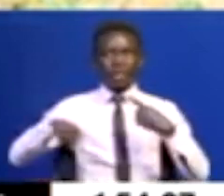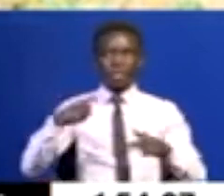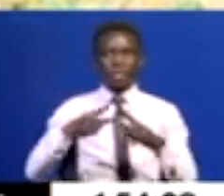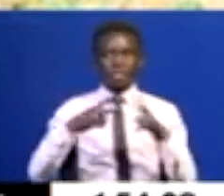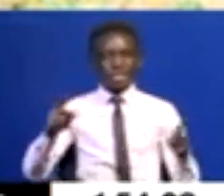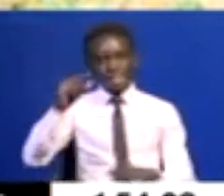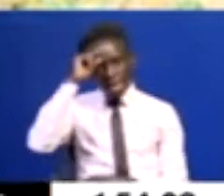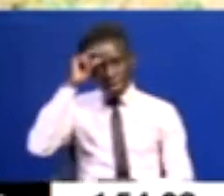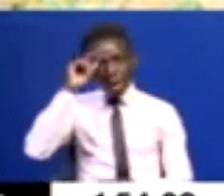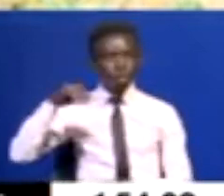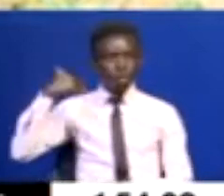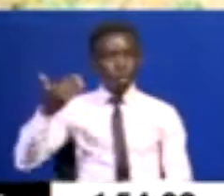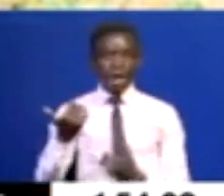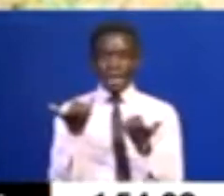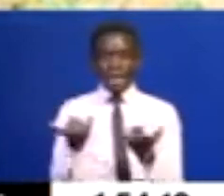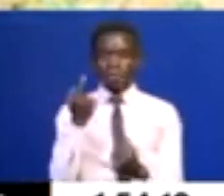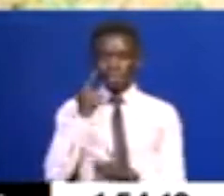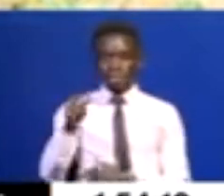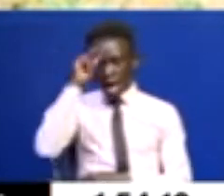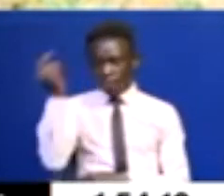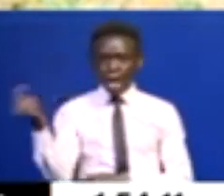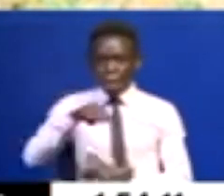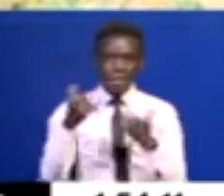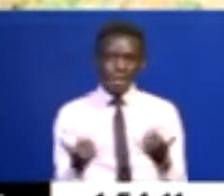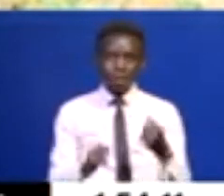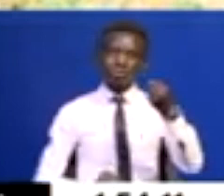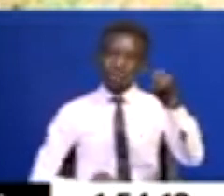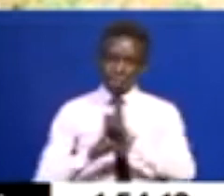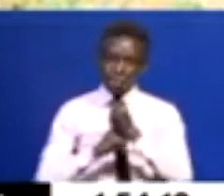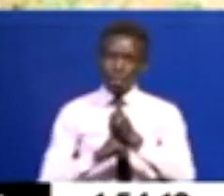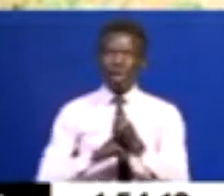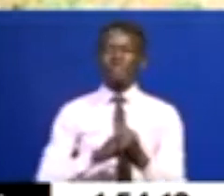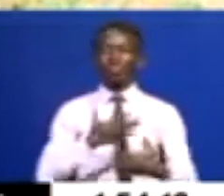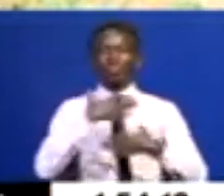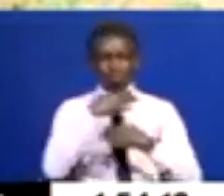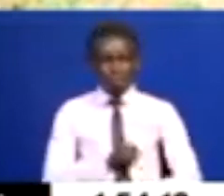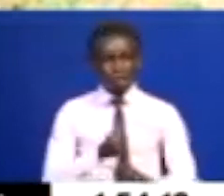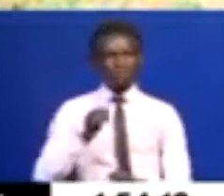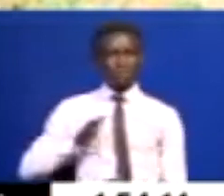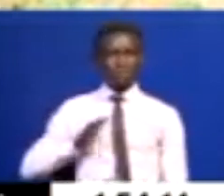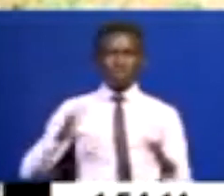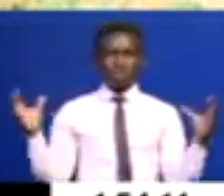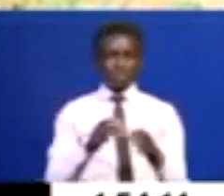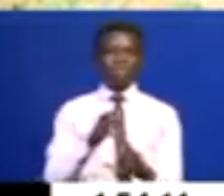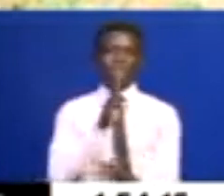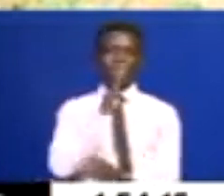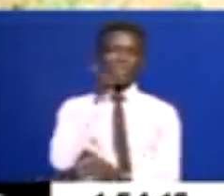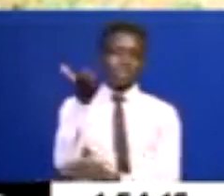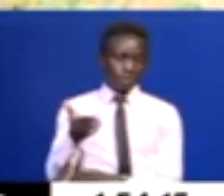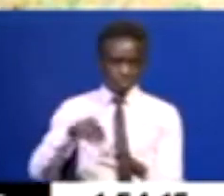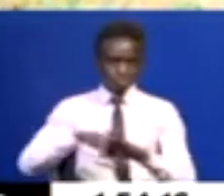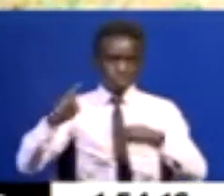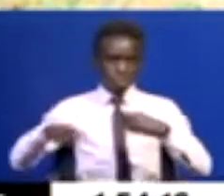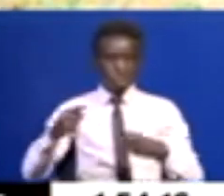ndio imekuja wakati huu kusupport, kudhamini timu ya kina dada kushiriki kwenye mashindano haya. Kwa hivyo mimi natoa shukrani